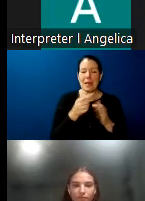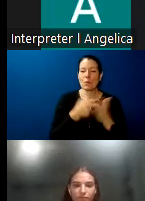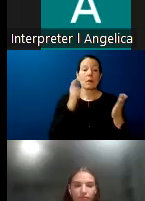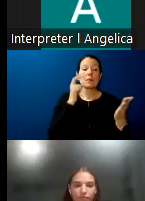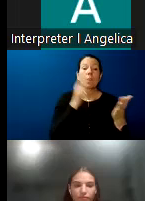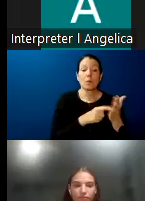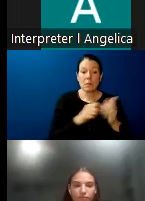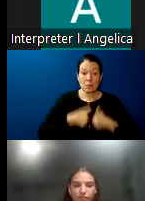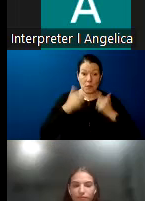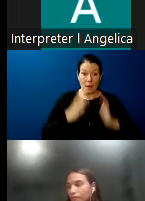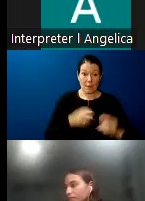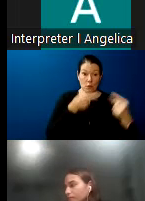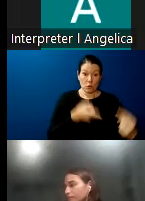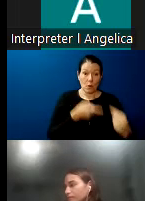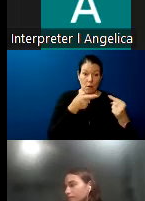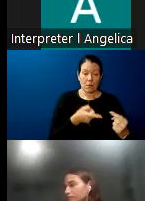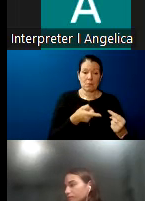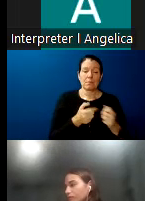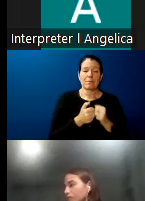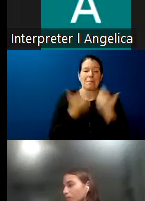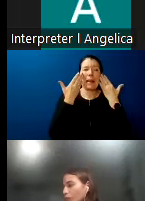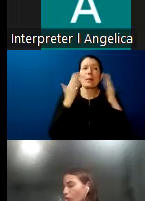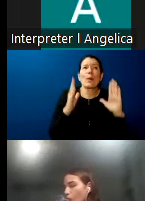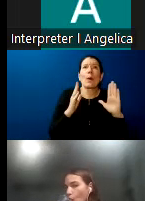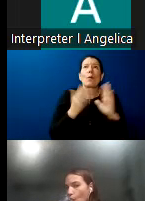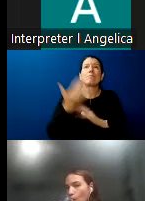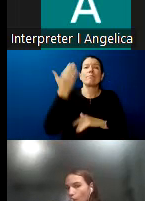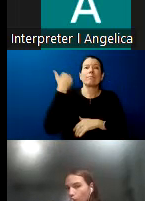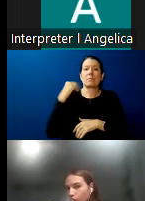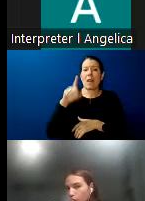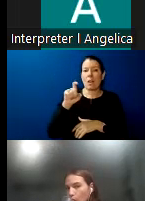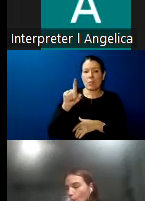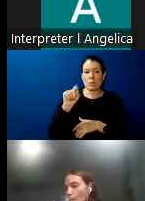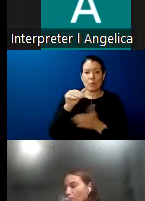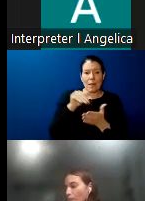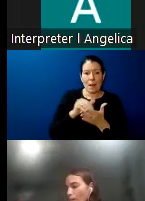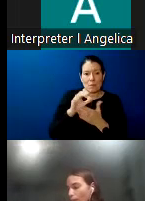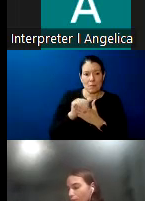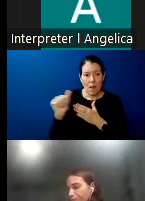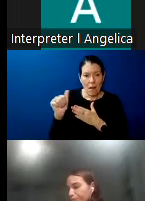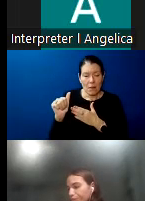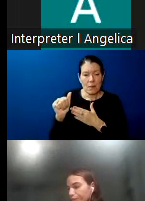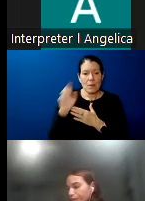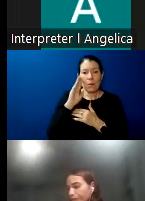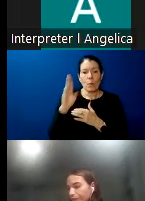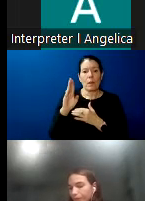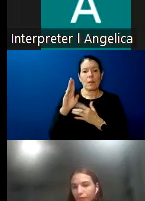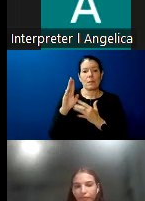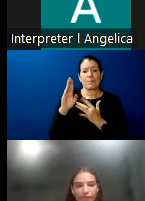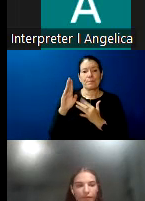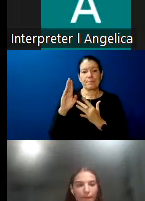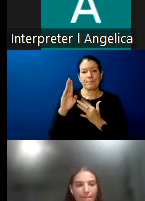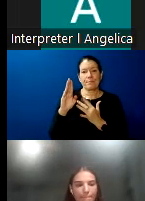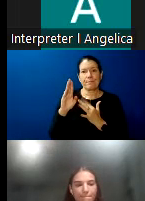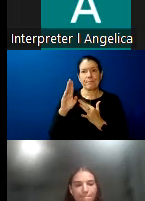with. I did not know at that time that $120,000 plus was going to be, kind of